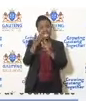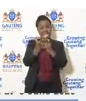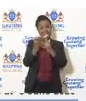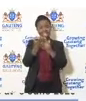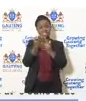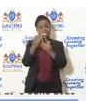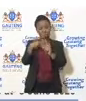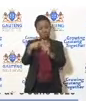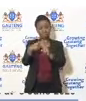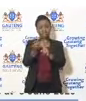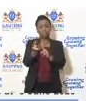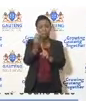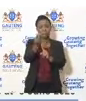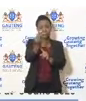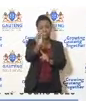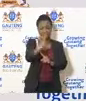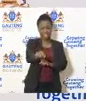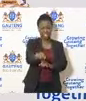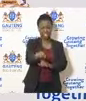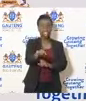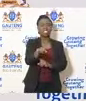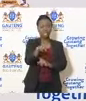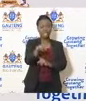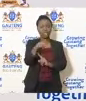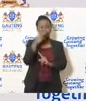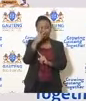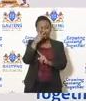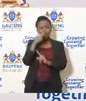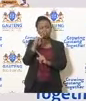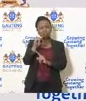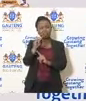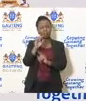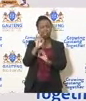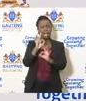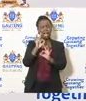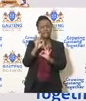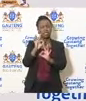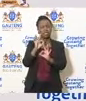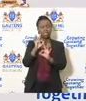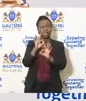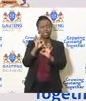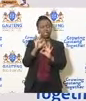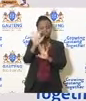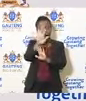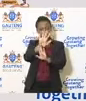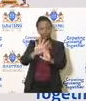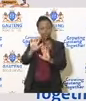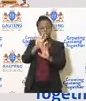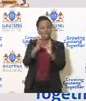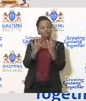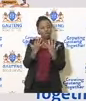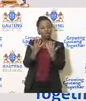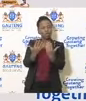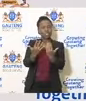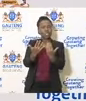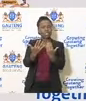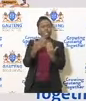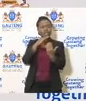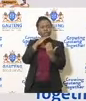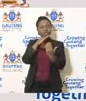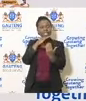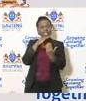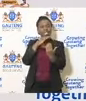it may appear small, but it is a region that has been green. Green means it has largely been a